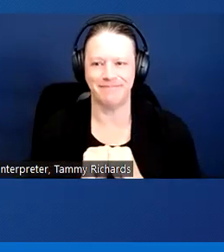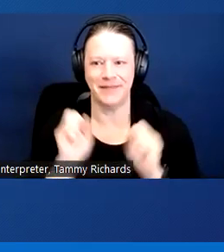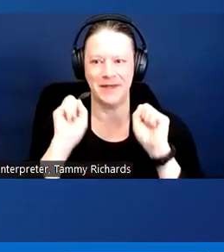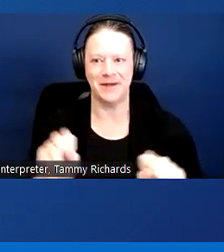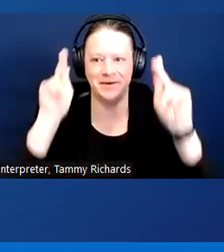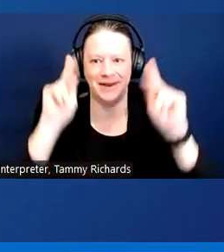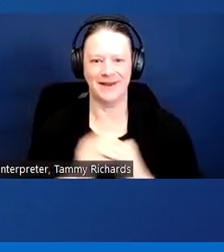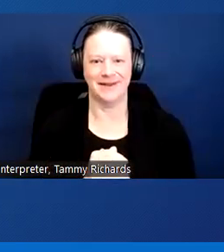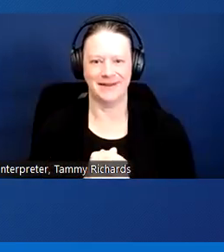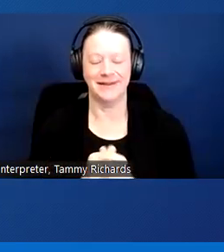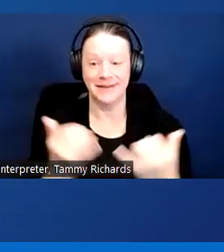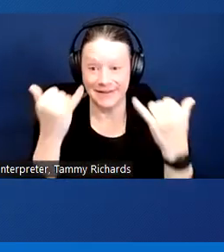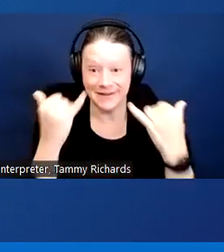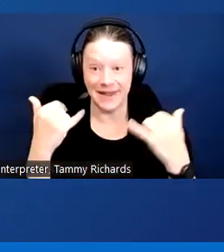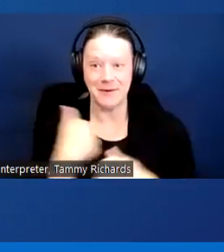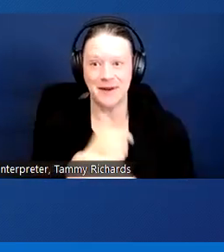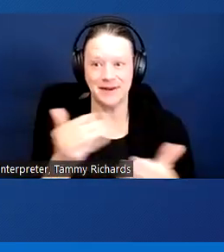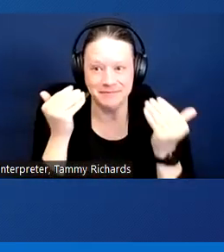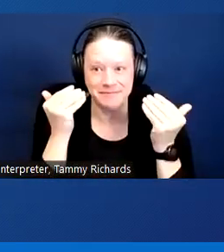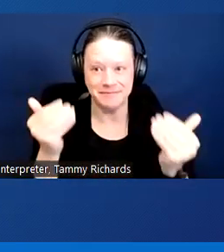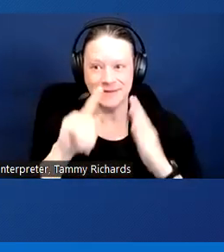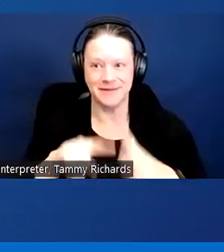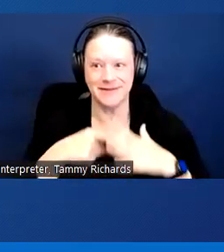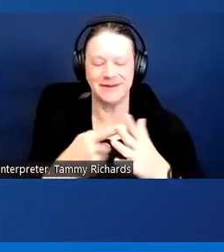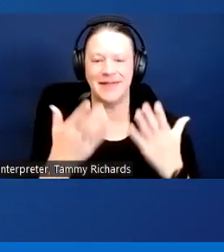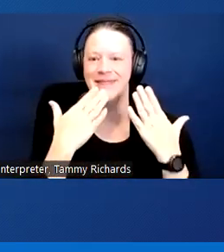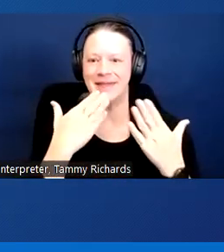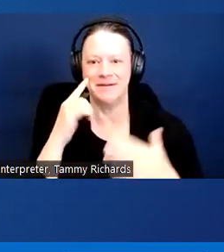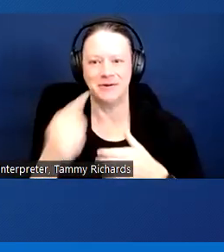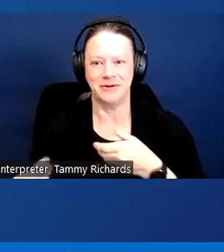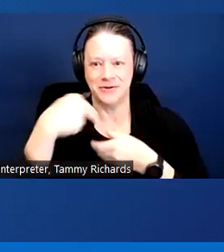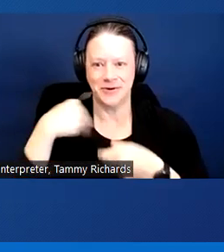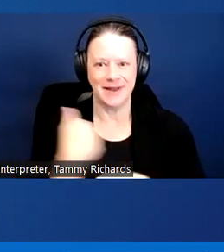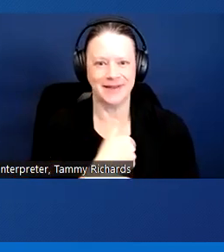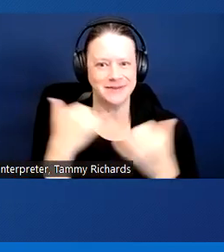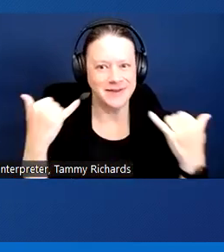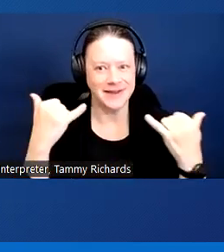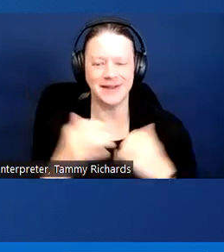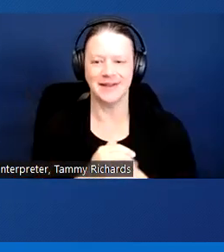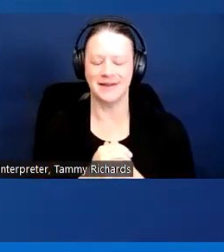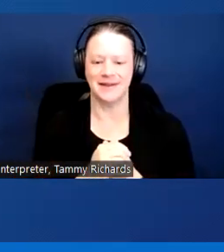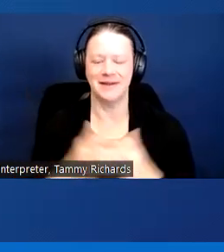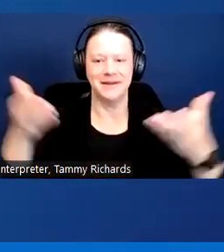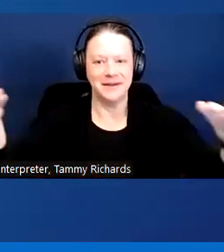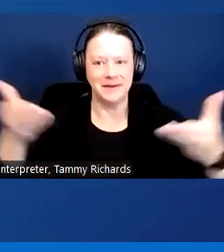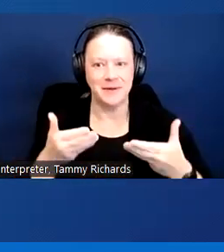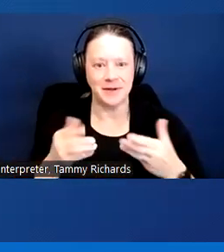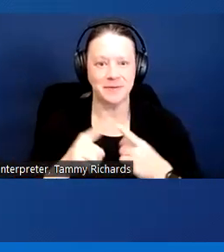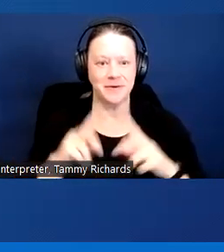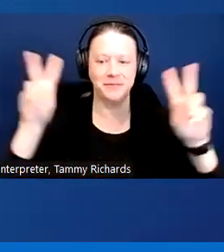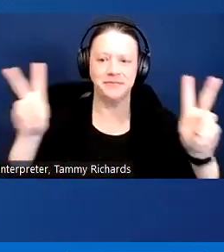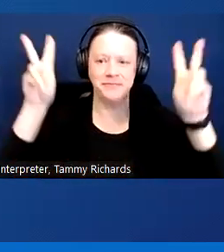Okay, now we can get started. Thank you everyone for joining us today. Welcome to What is